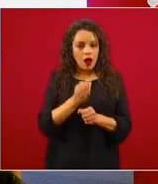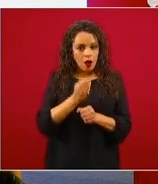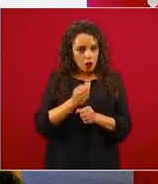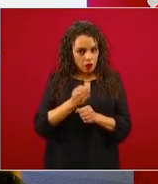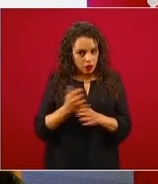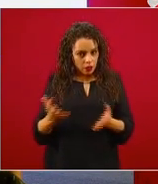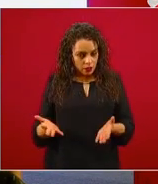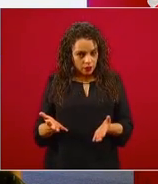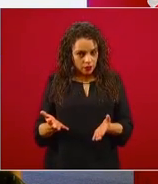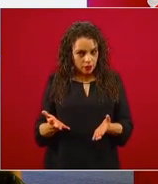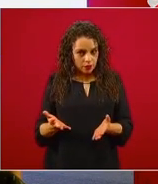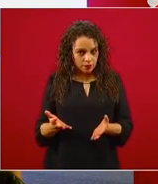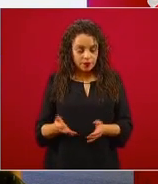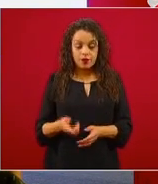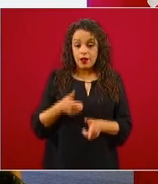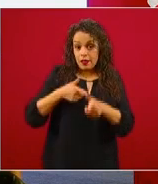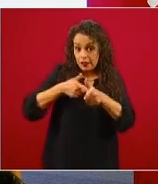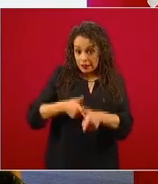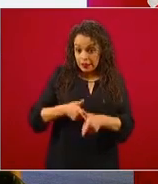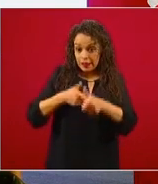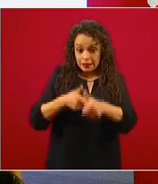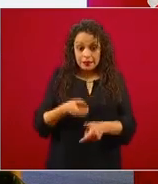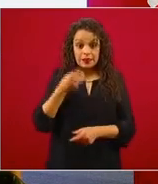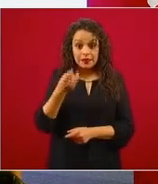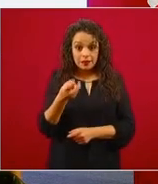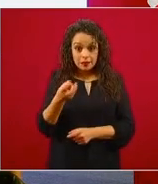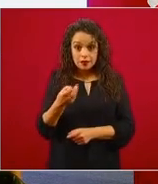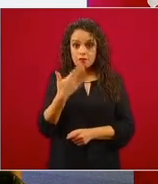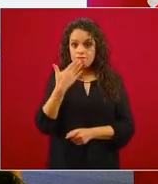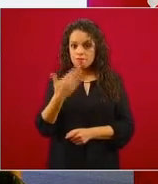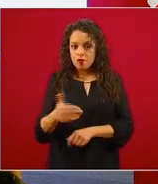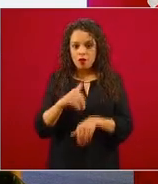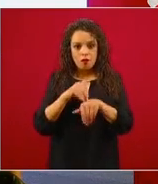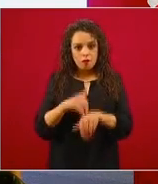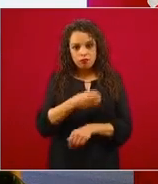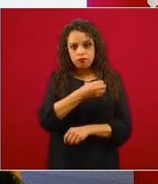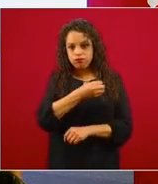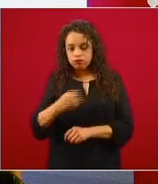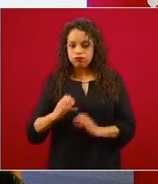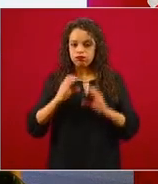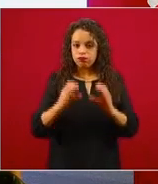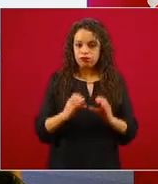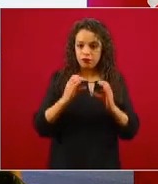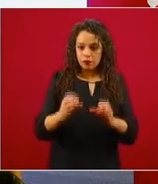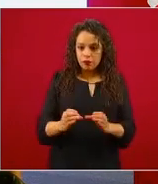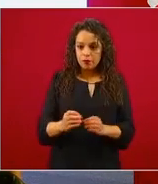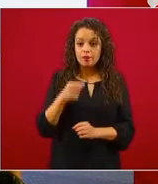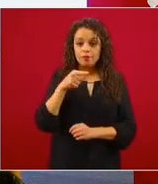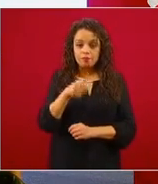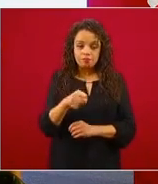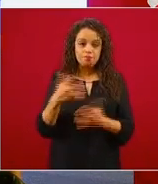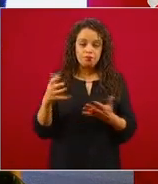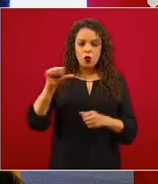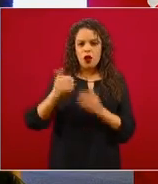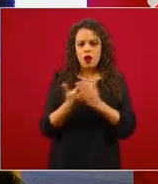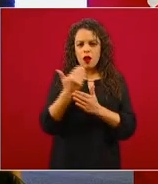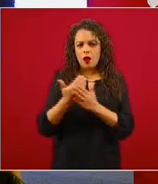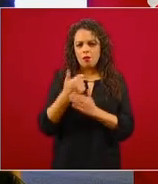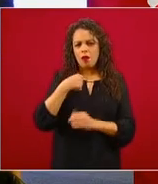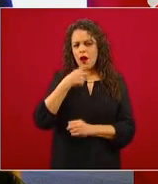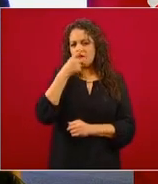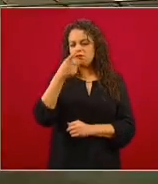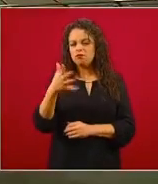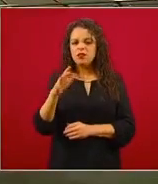74% so far. So far, if we continue to comply with and abide with